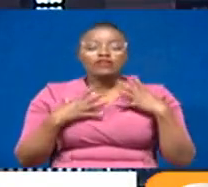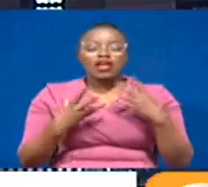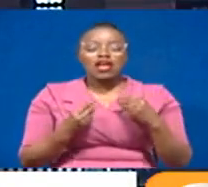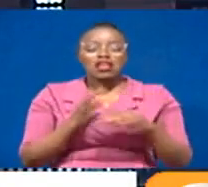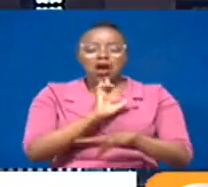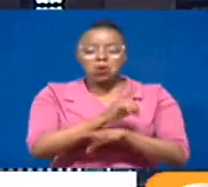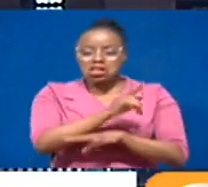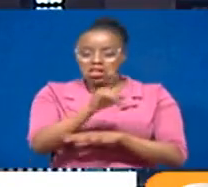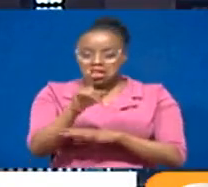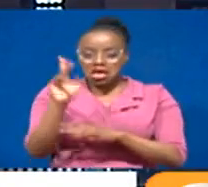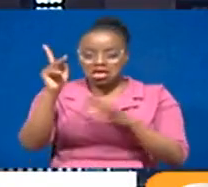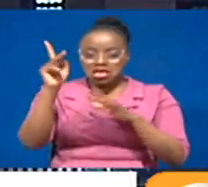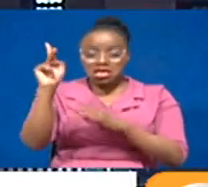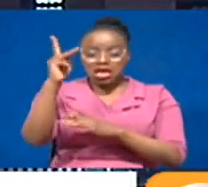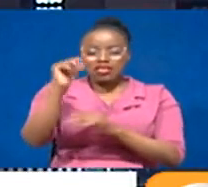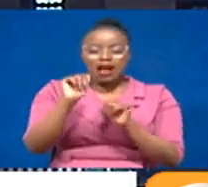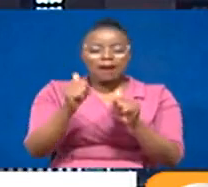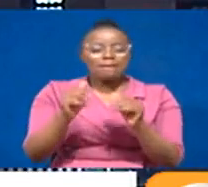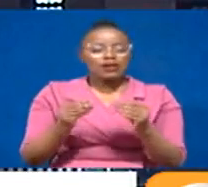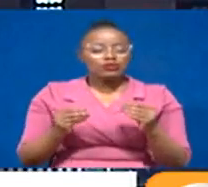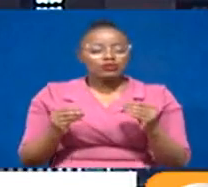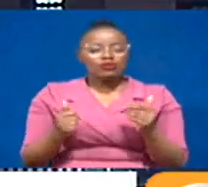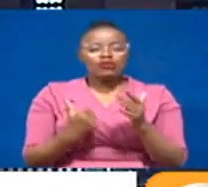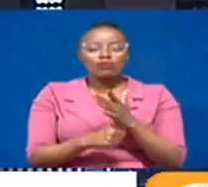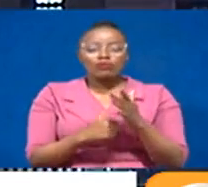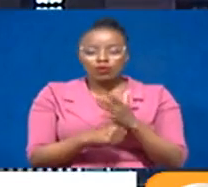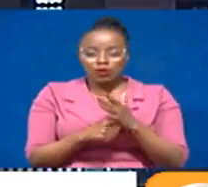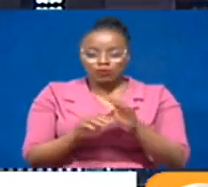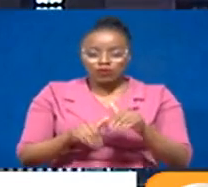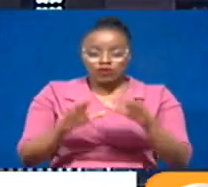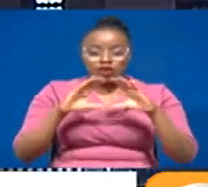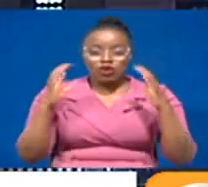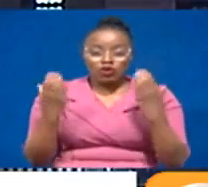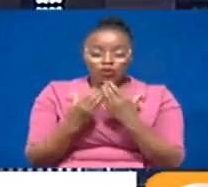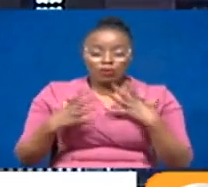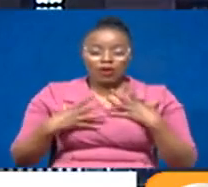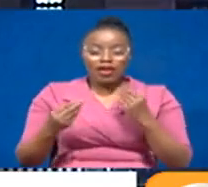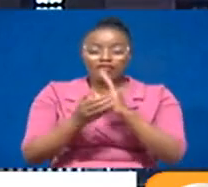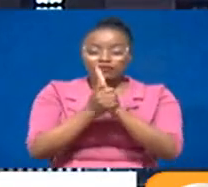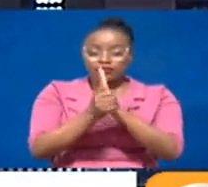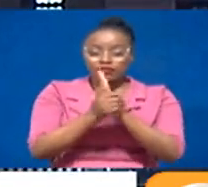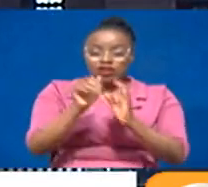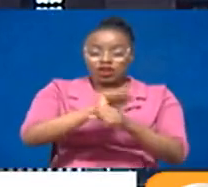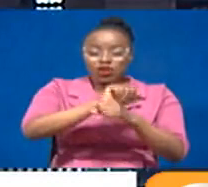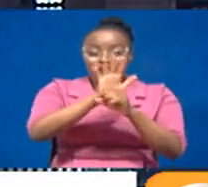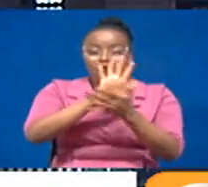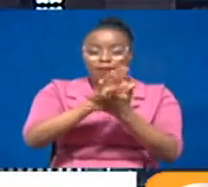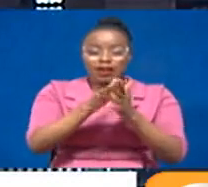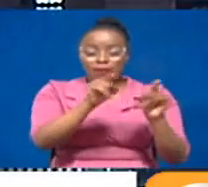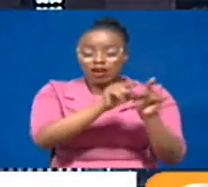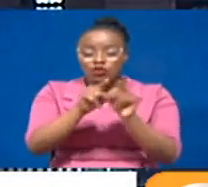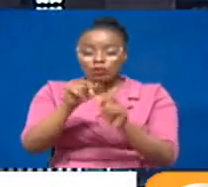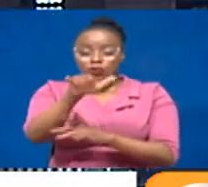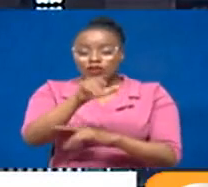is warning that Kenya isn't out of the woods just yet. Now, according to global health experts, COVID-19 will become